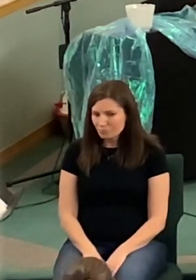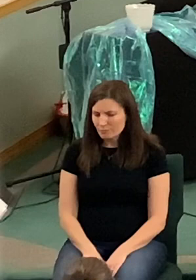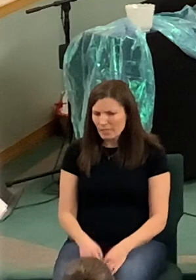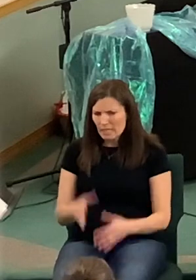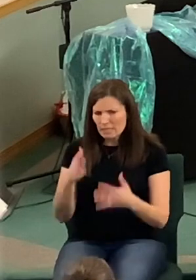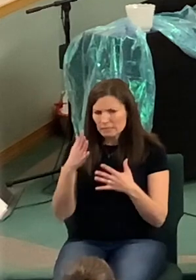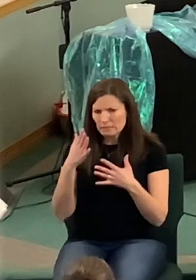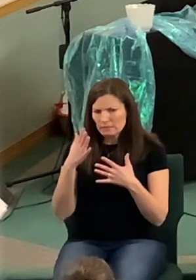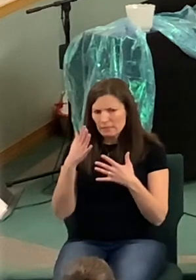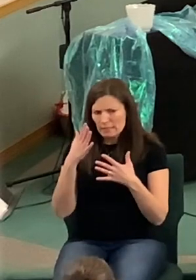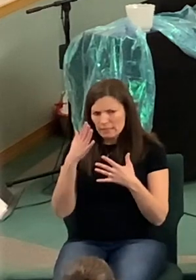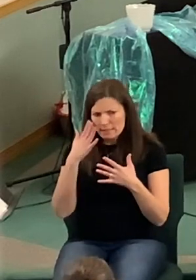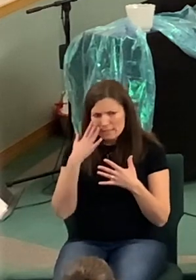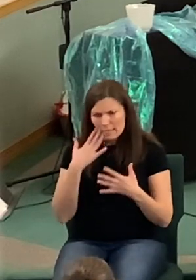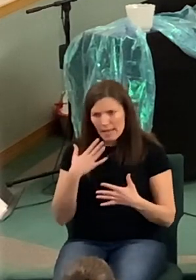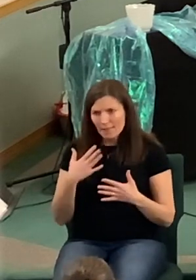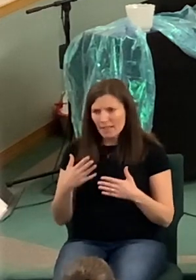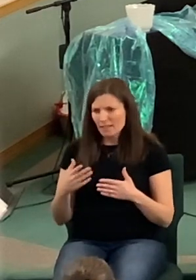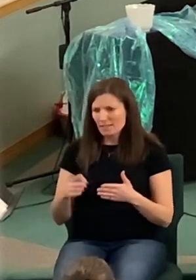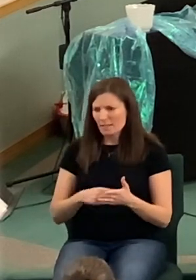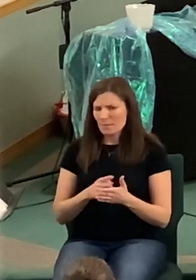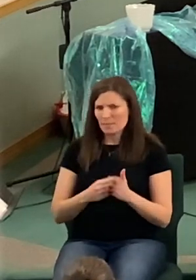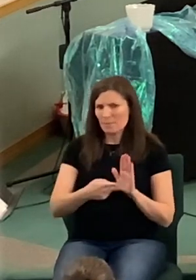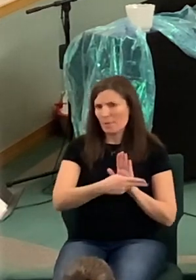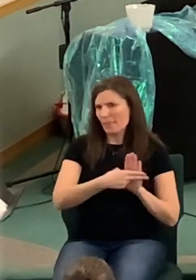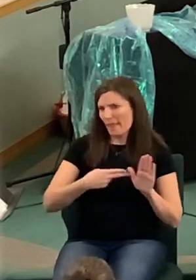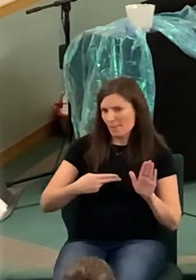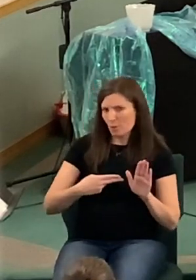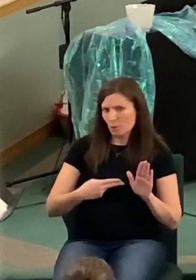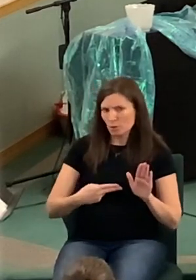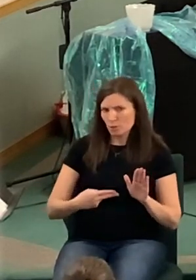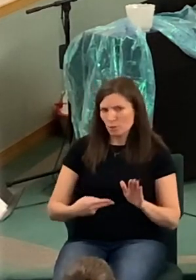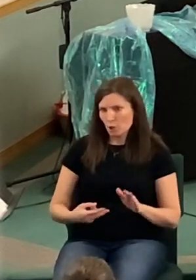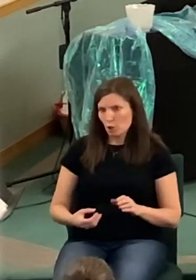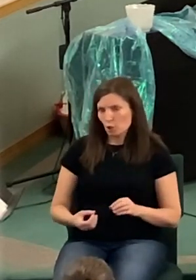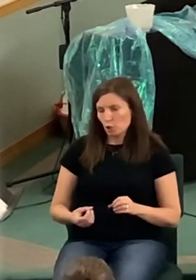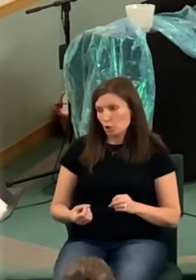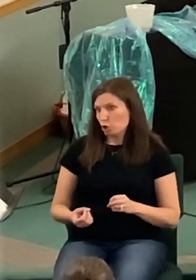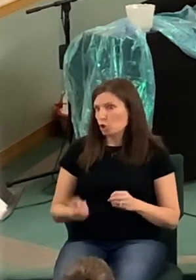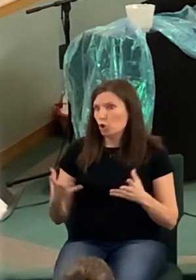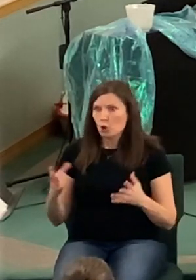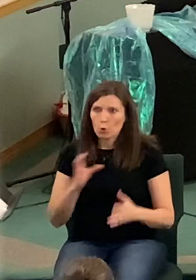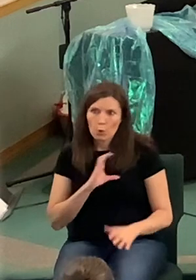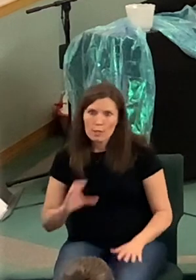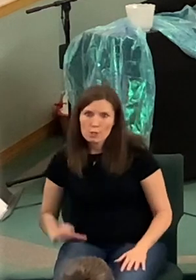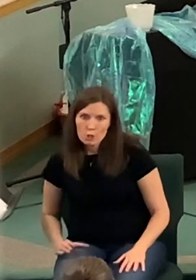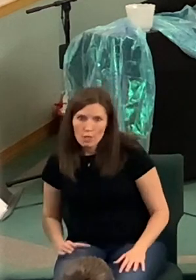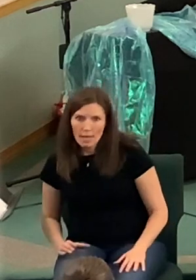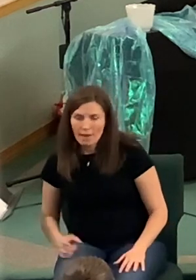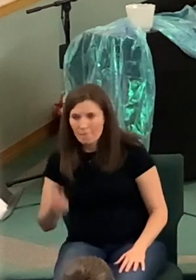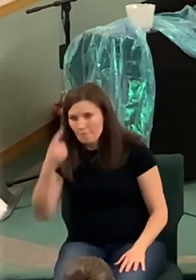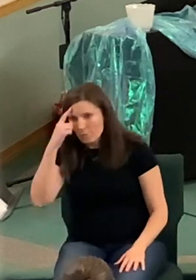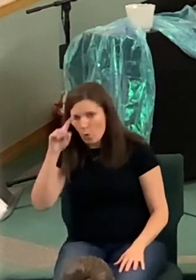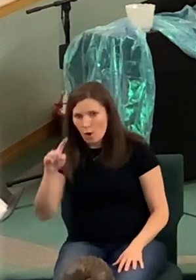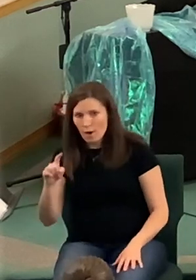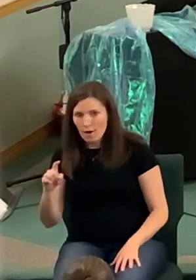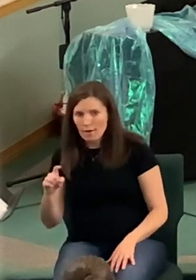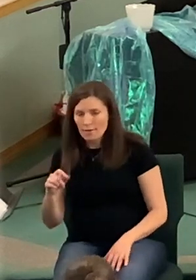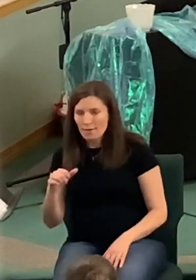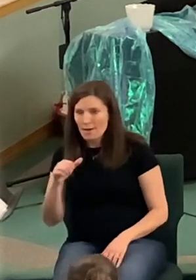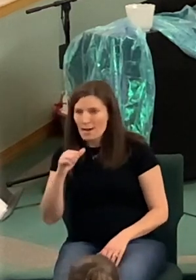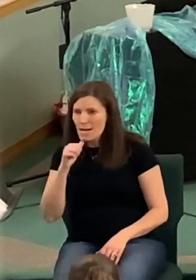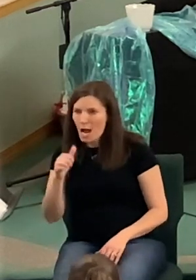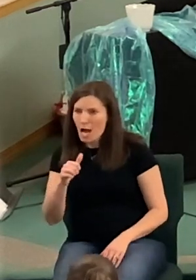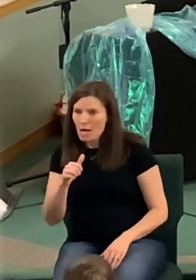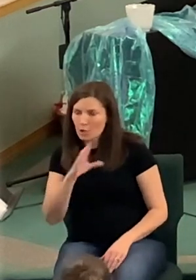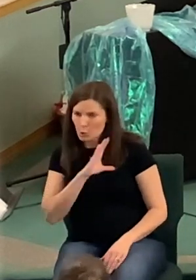Sadly, he's sometimes been labeled as too Christian for mainstream music, but he's too mainstream for Christian music.